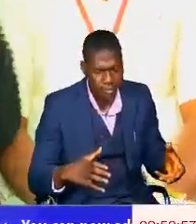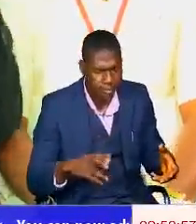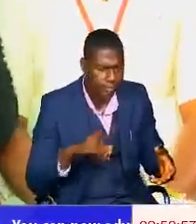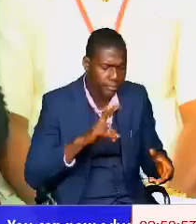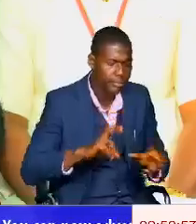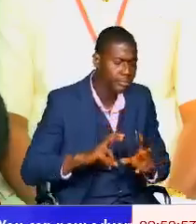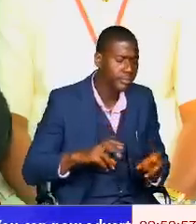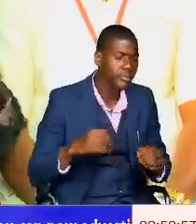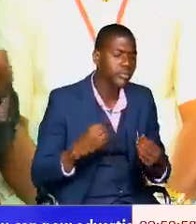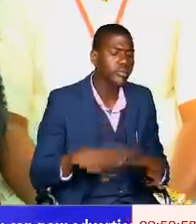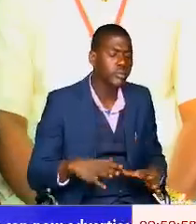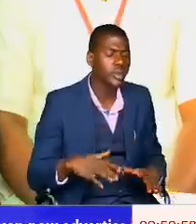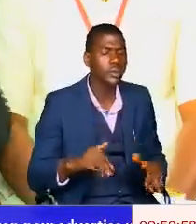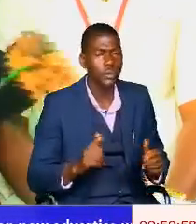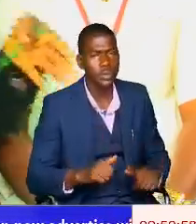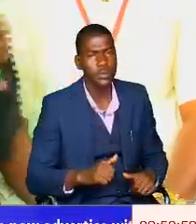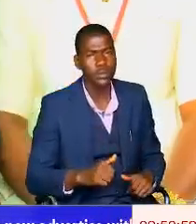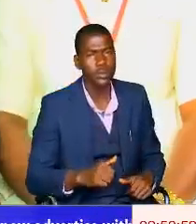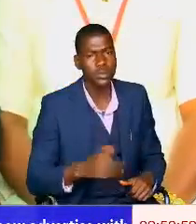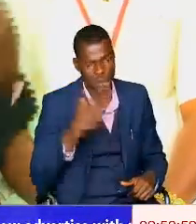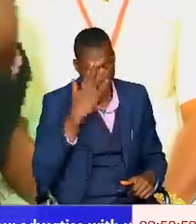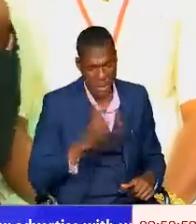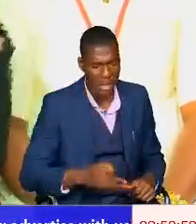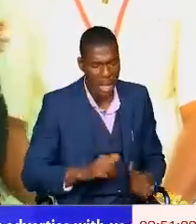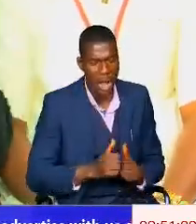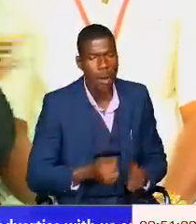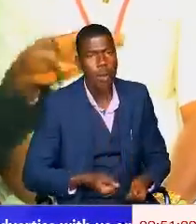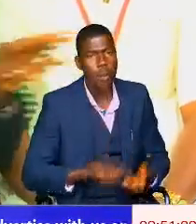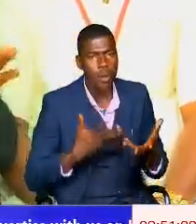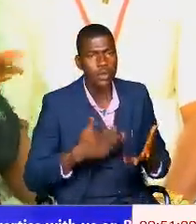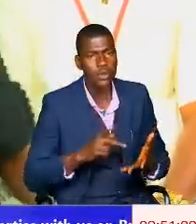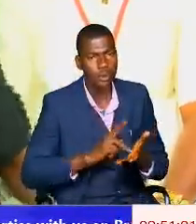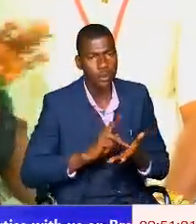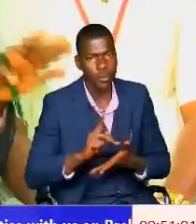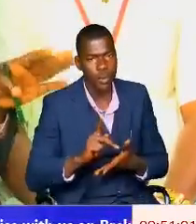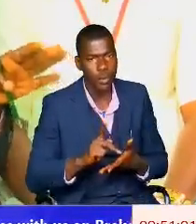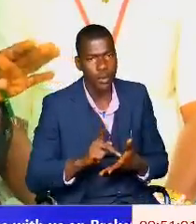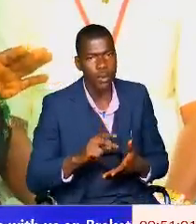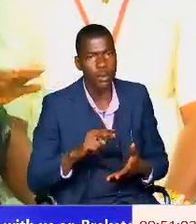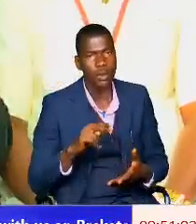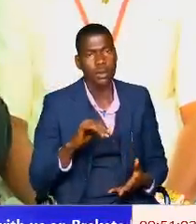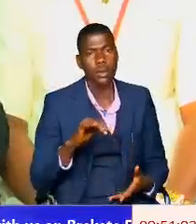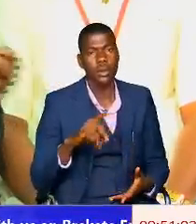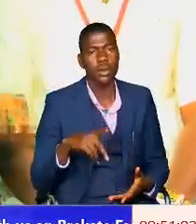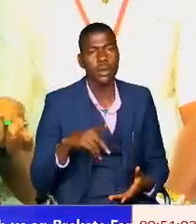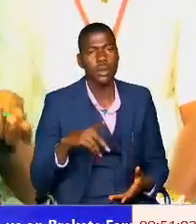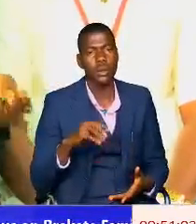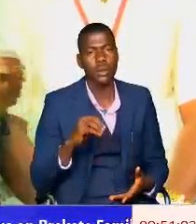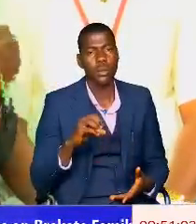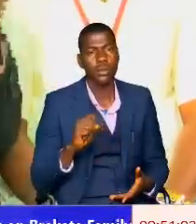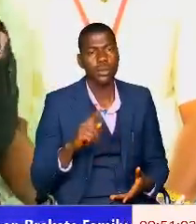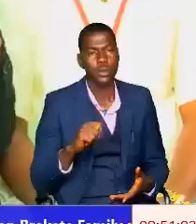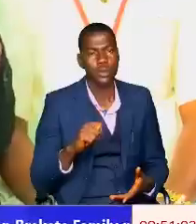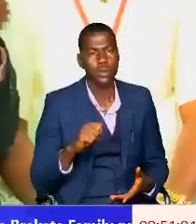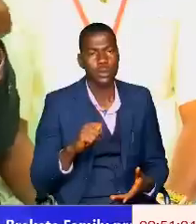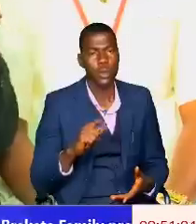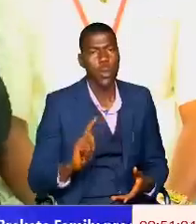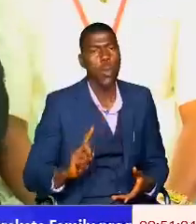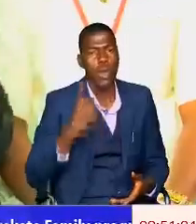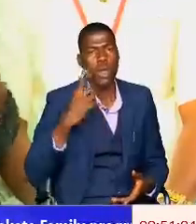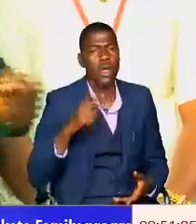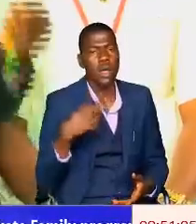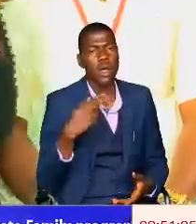is the assessment now that will determine how much you will pay. NIPOST's own is just handling fee, which is very, very minimal. Whatever you